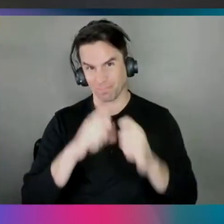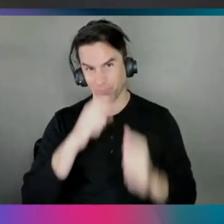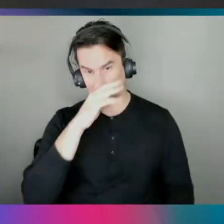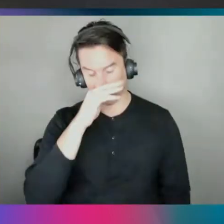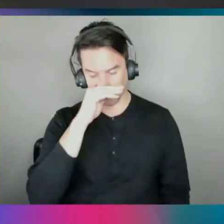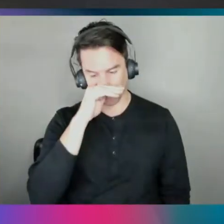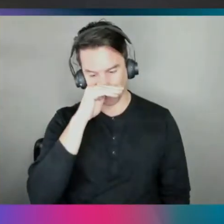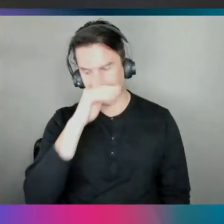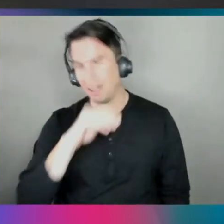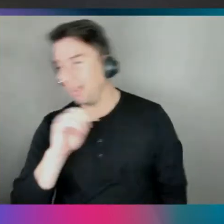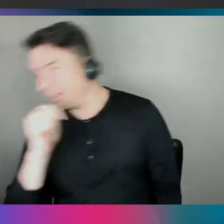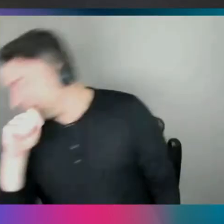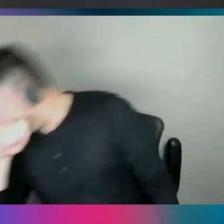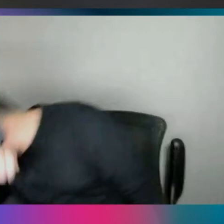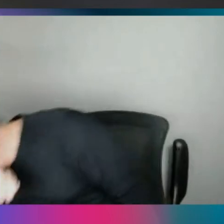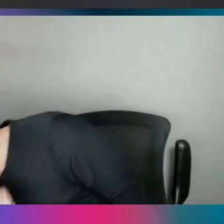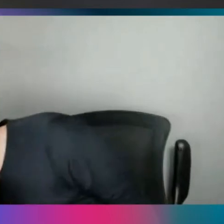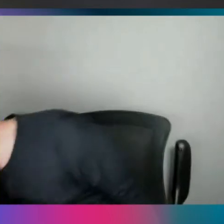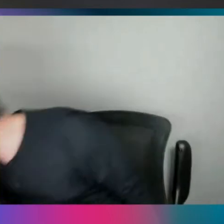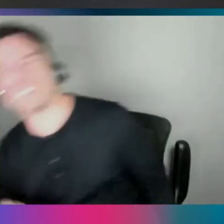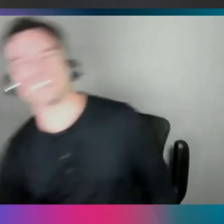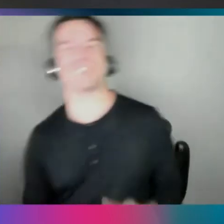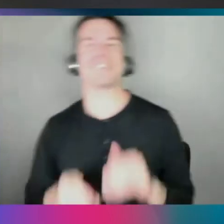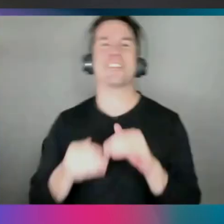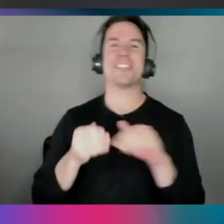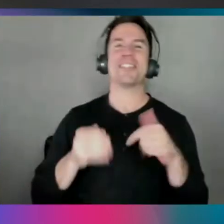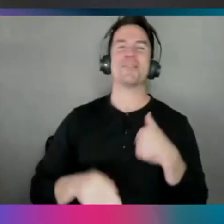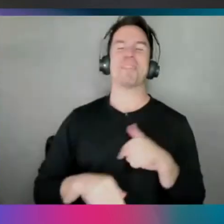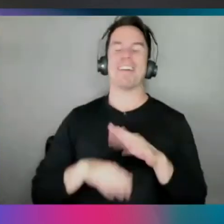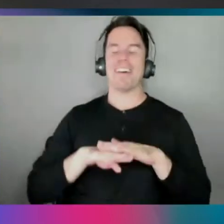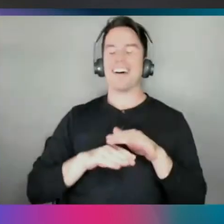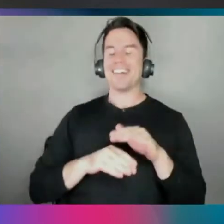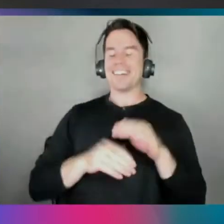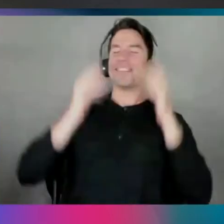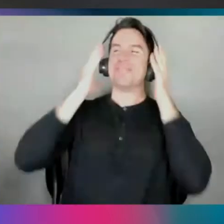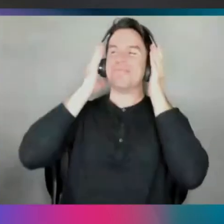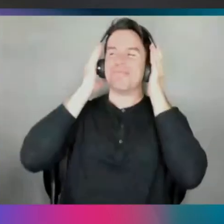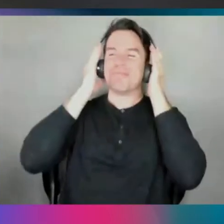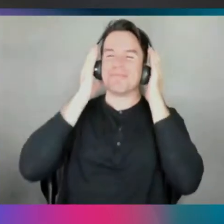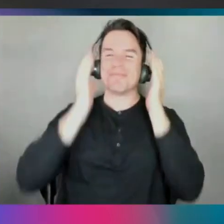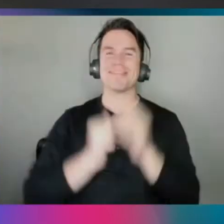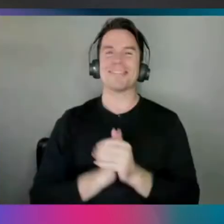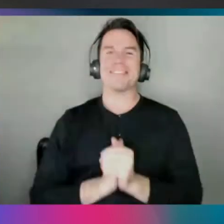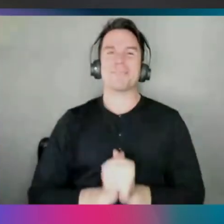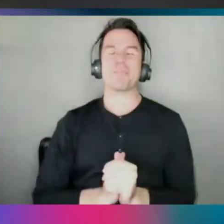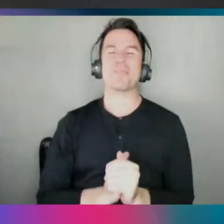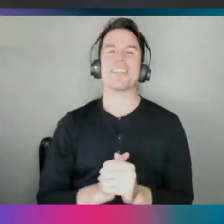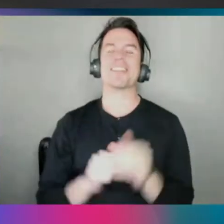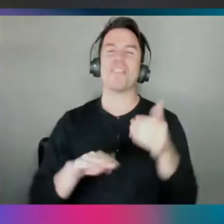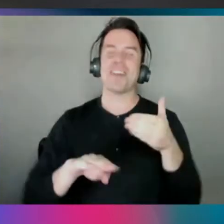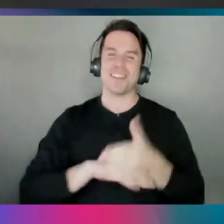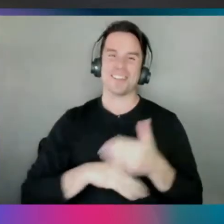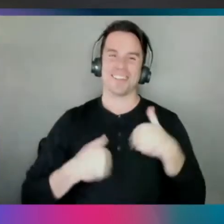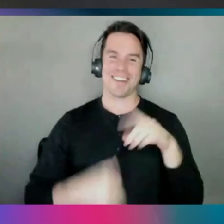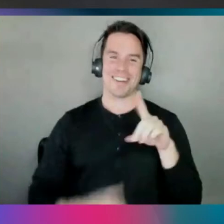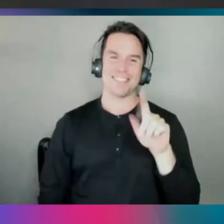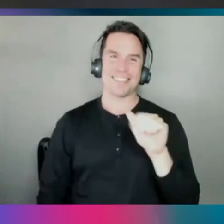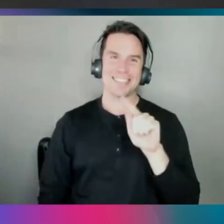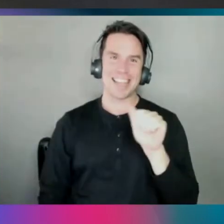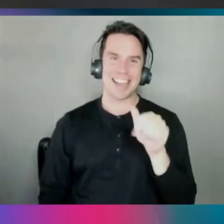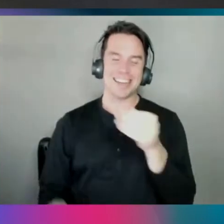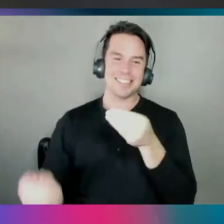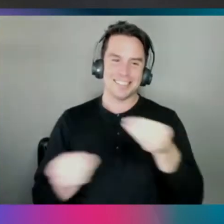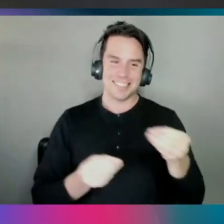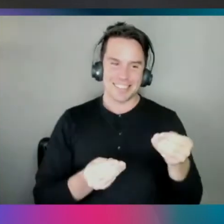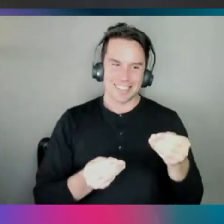through and go through that process for that. Once we've got the data in, Yeah. we're going to do some pre-processing of that data